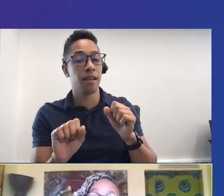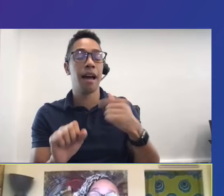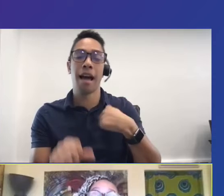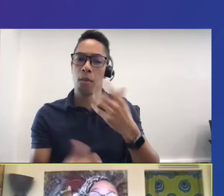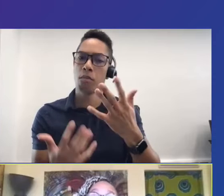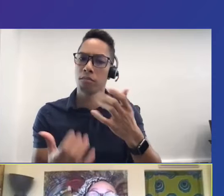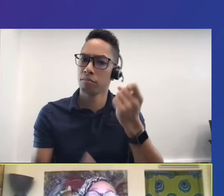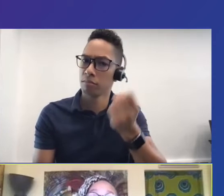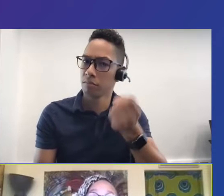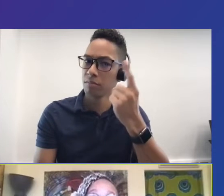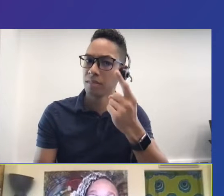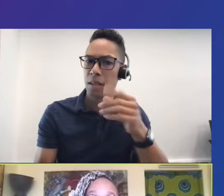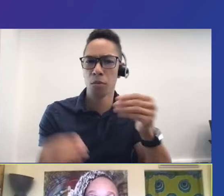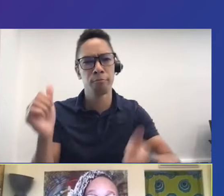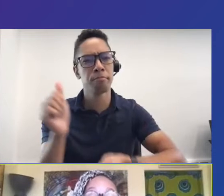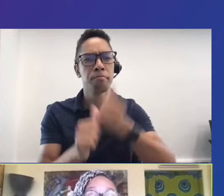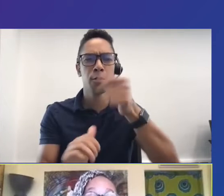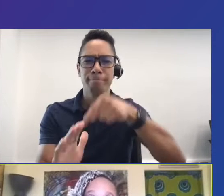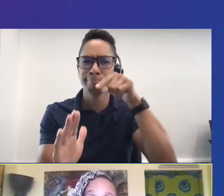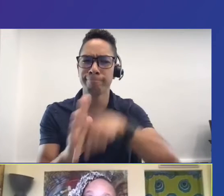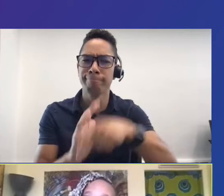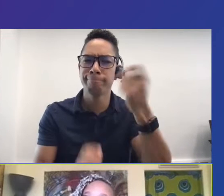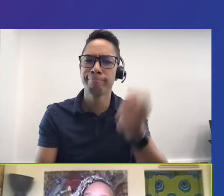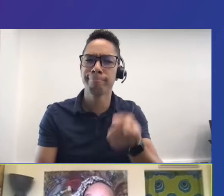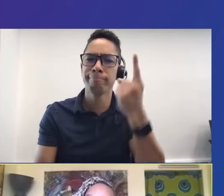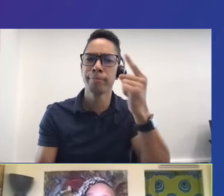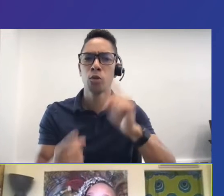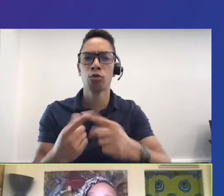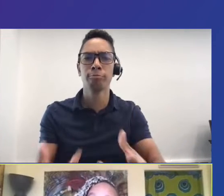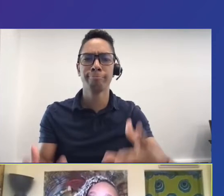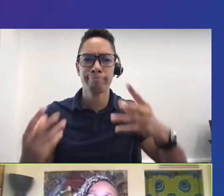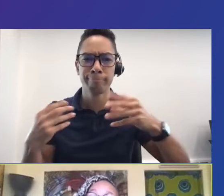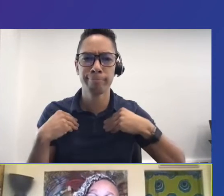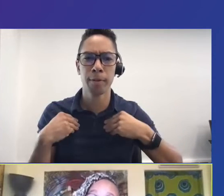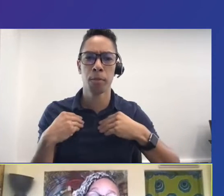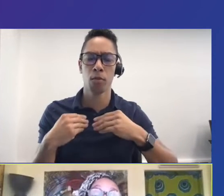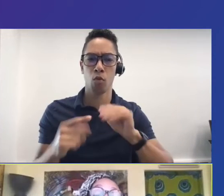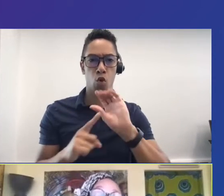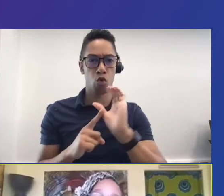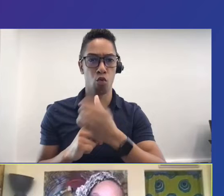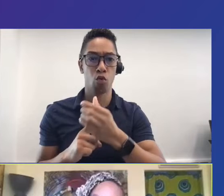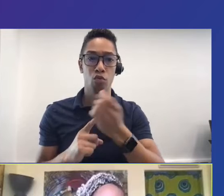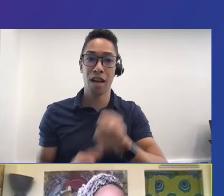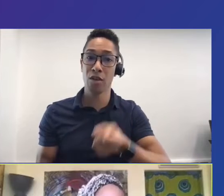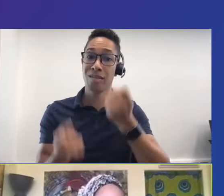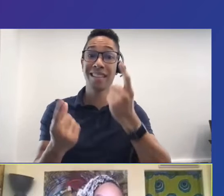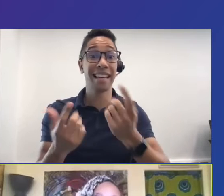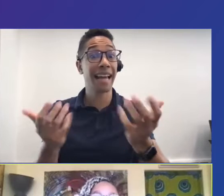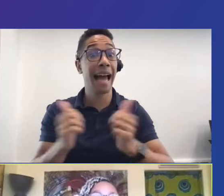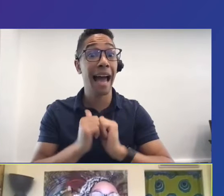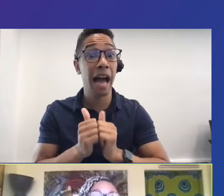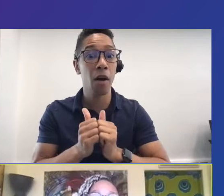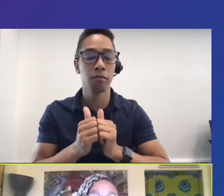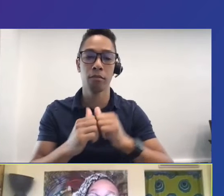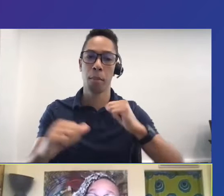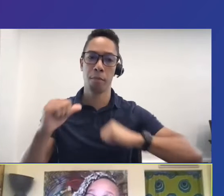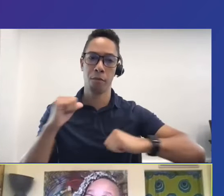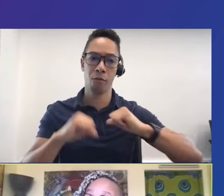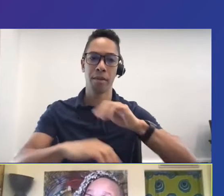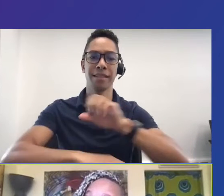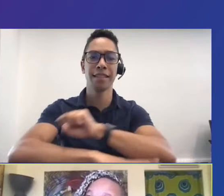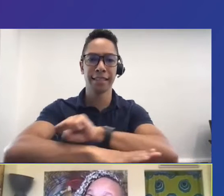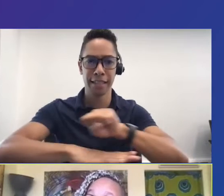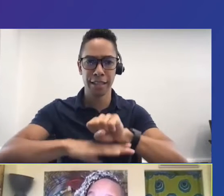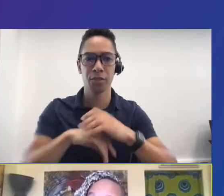that the most comprehensive understanding of embodied cultural traditions can come from performing them on stage. May our performance of